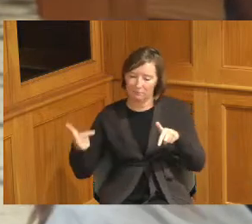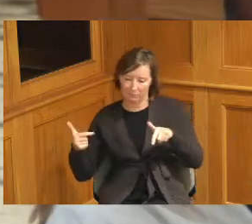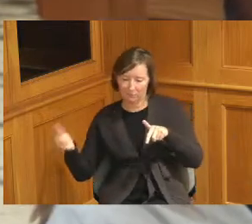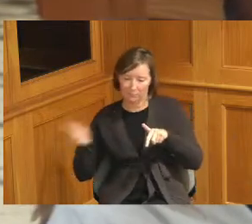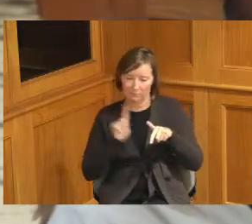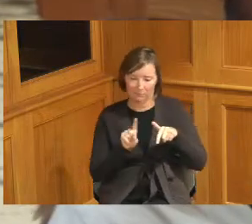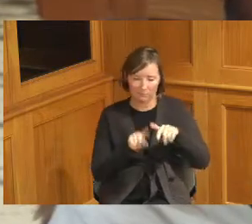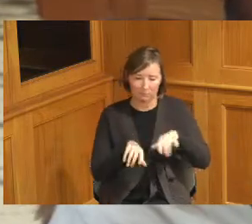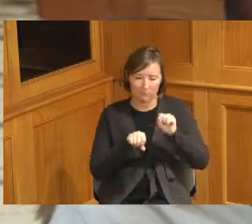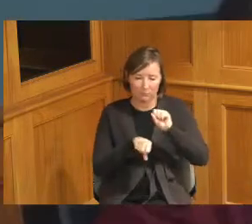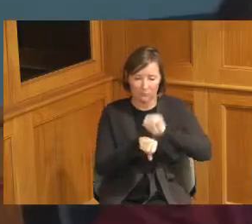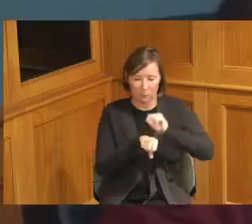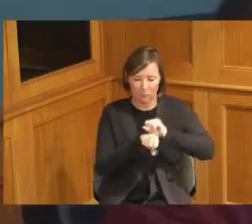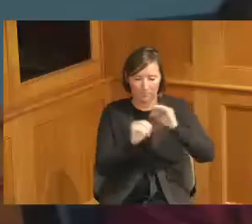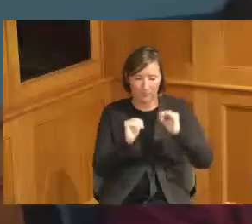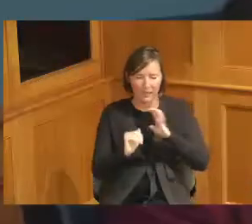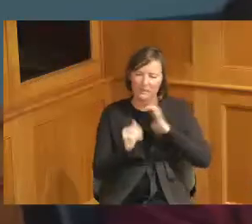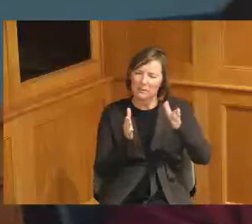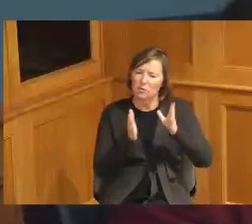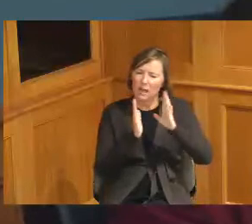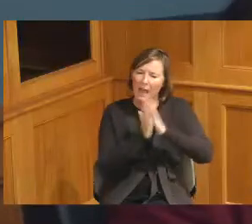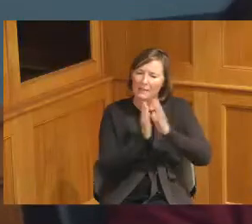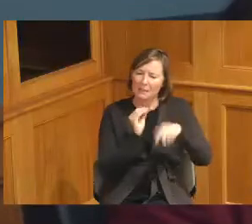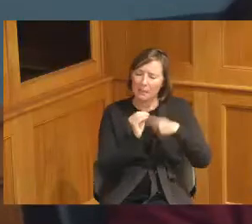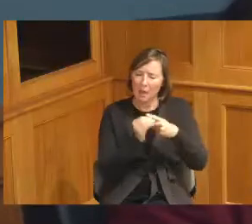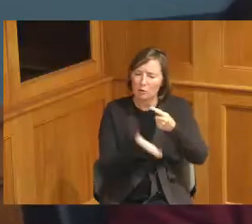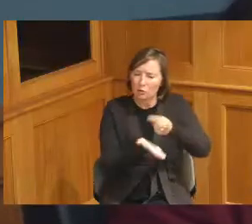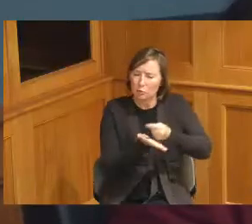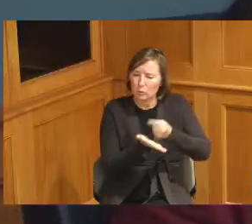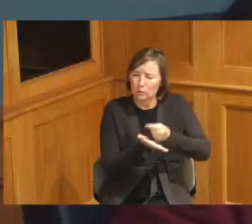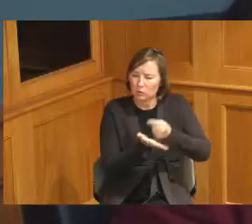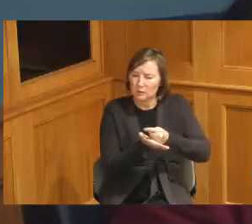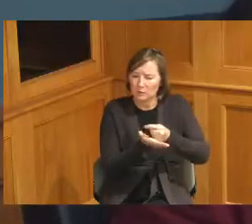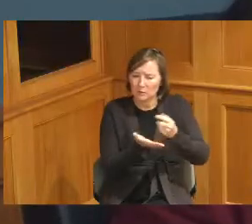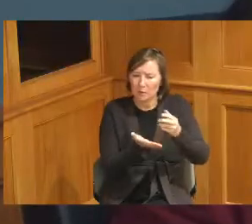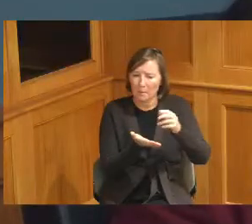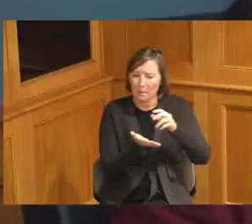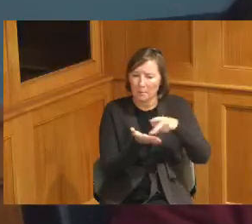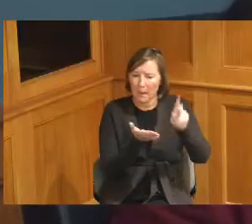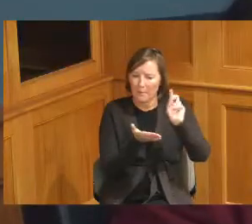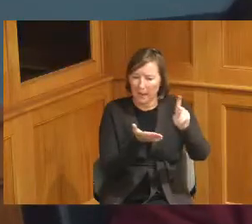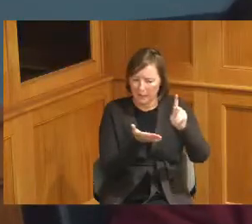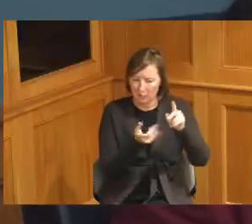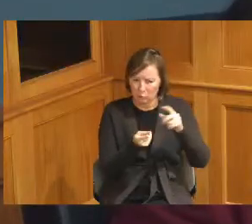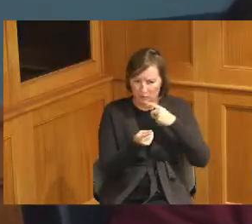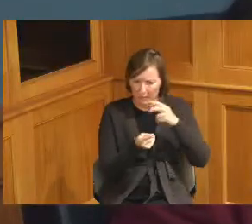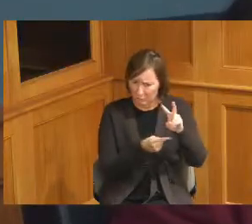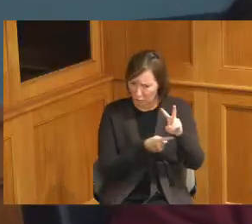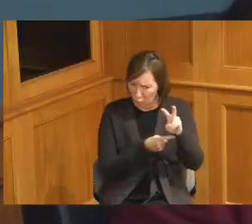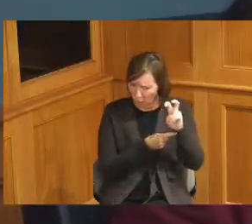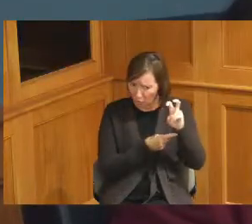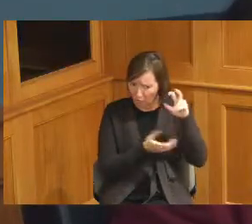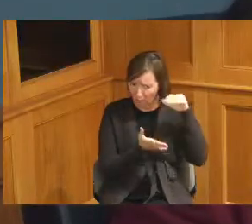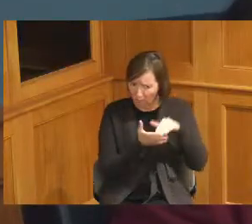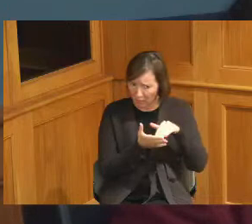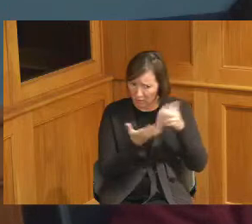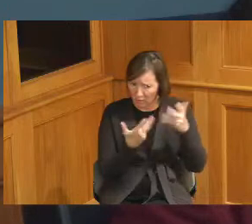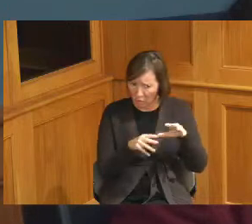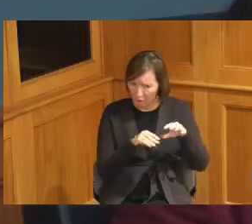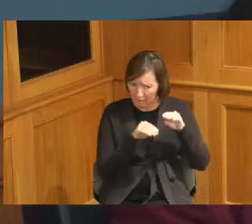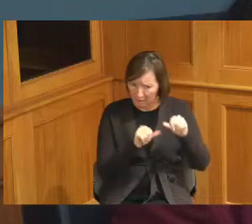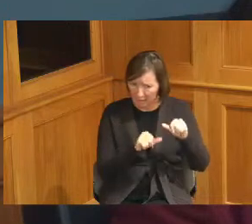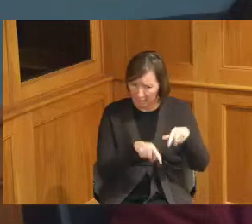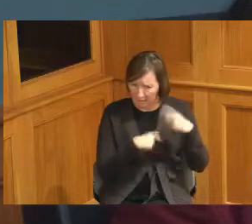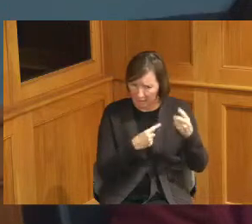And then tuition reimbursement, you're asking for 50,000 more. You said 200,000 has been spent about right